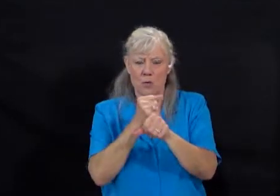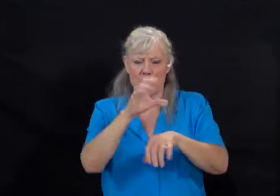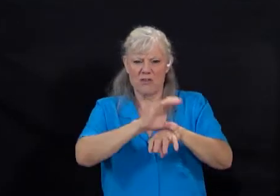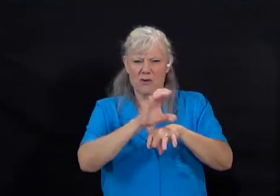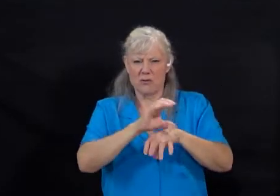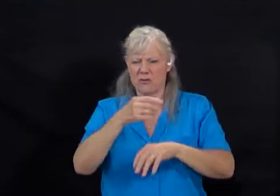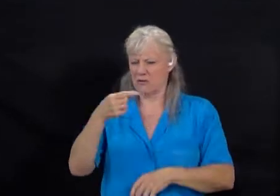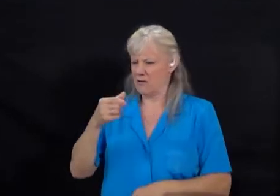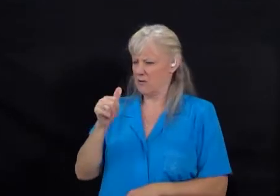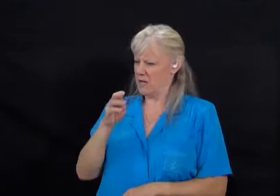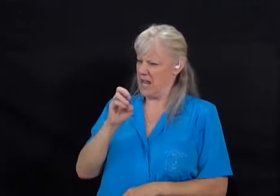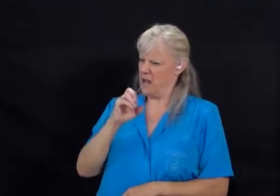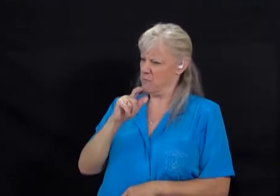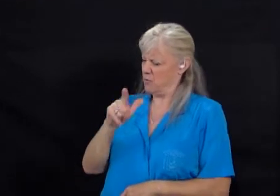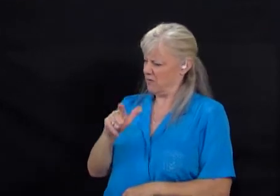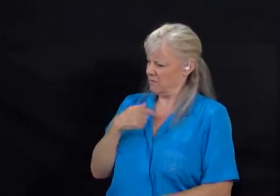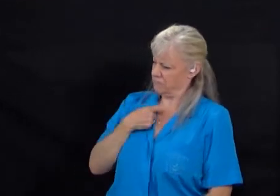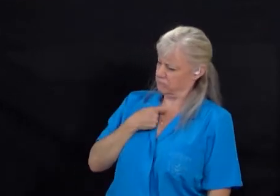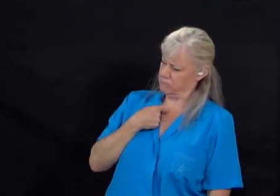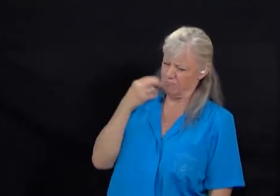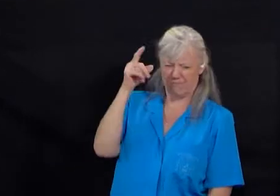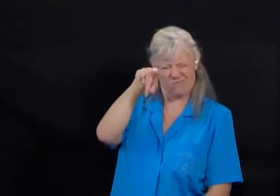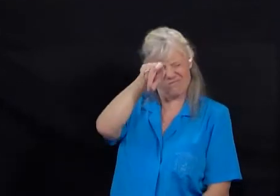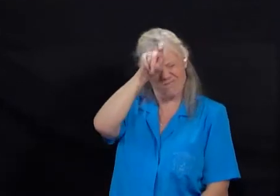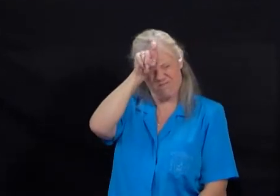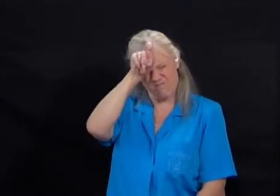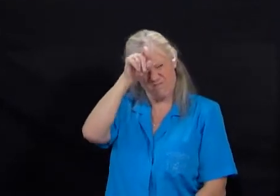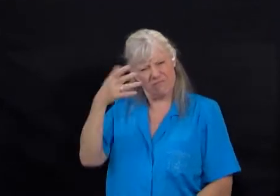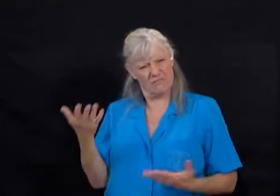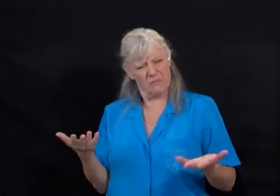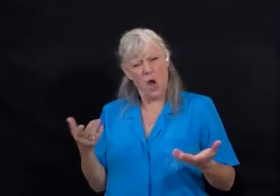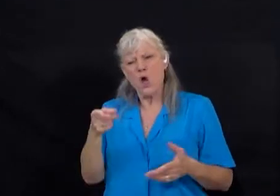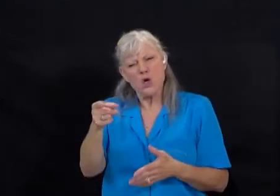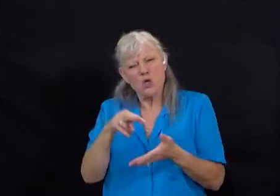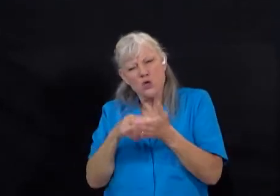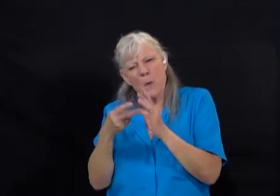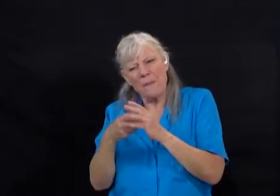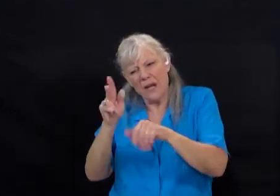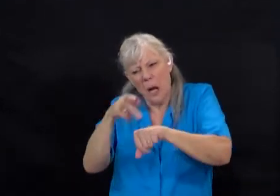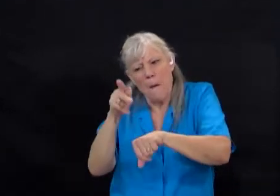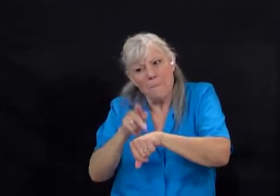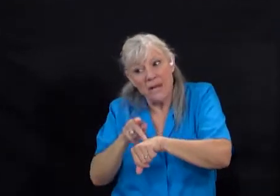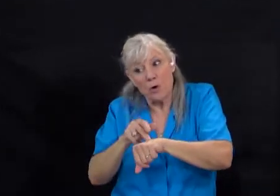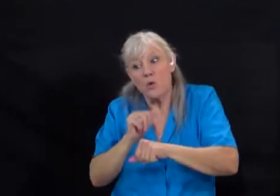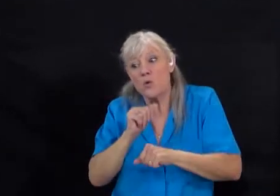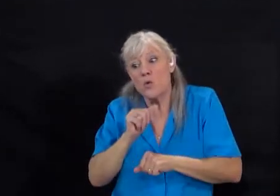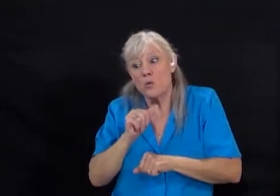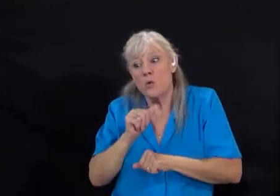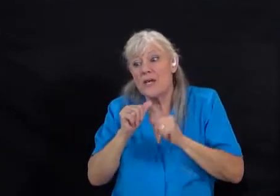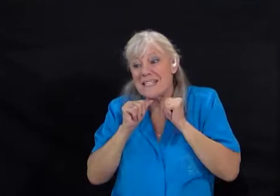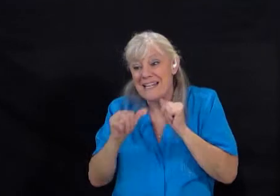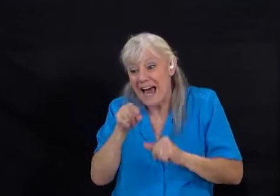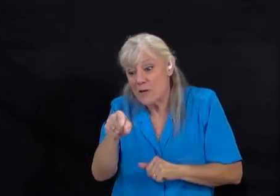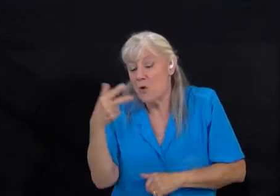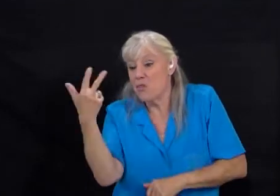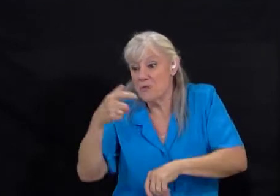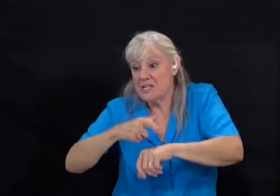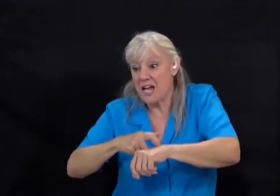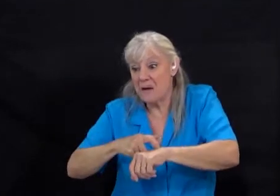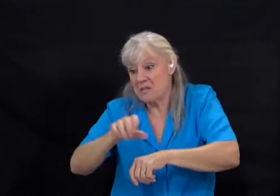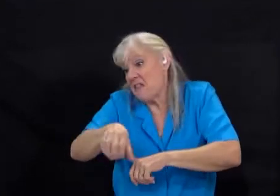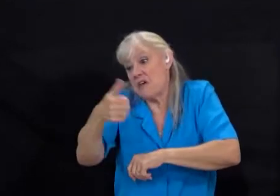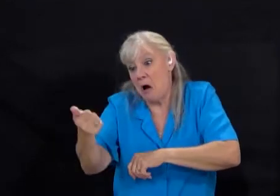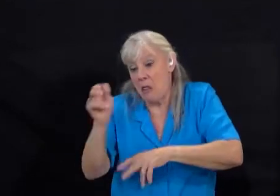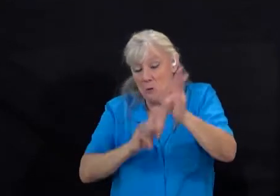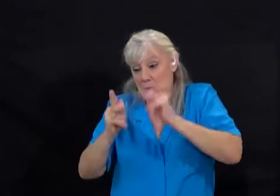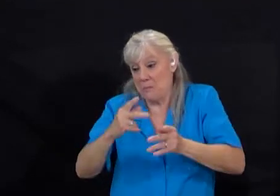Gabriel was disturbed and perplexed. You mean Peter, who denied you three times, all the rest who ran